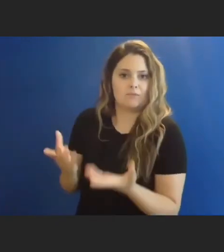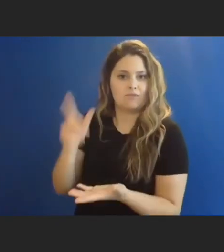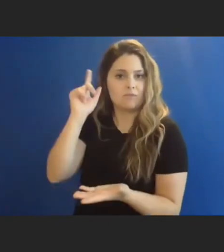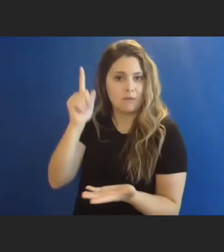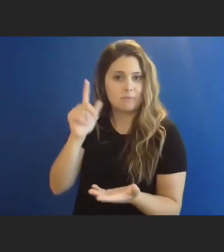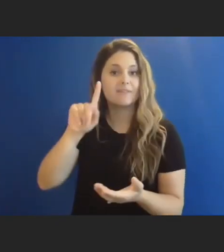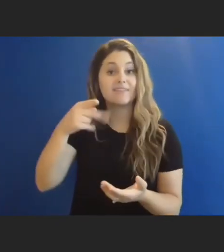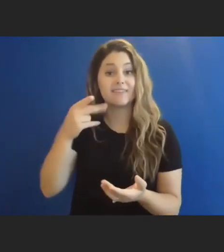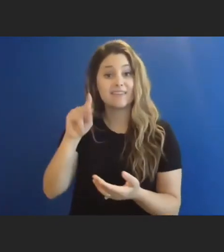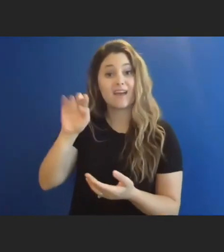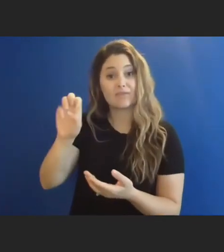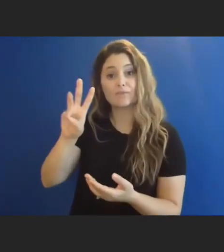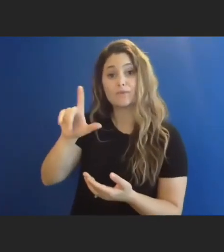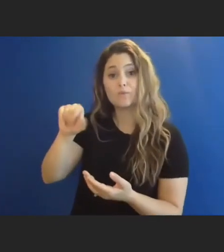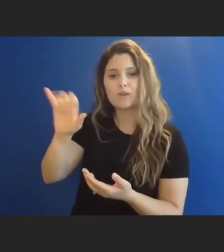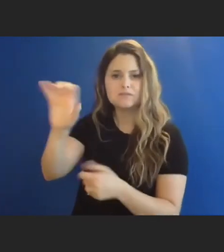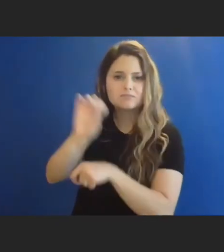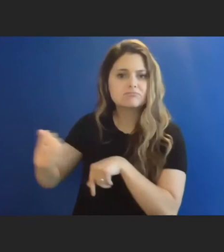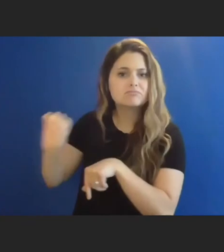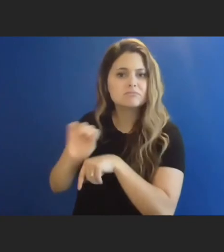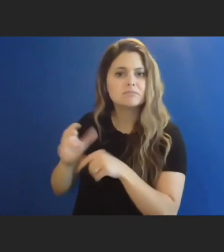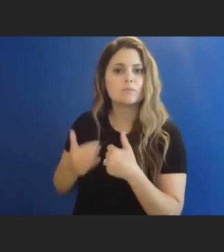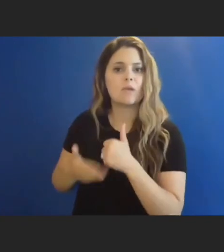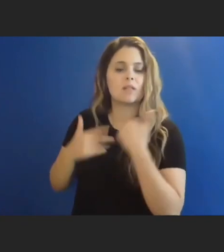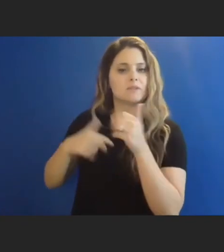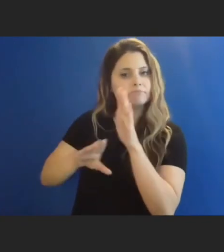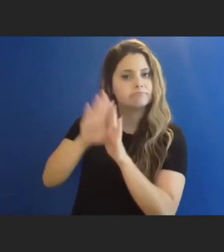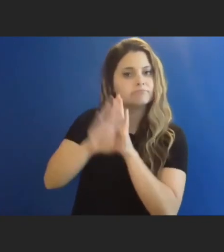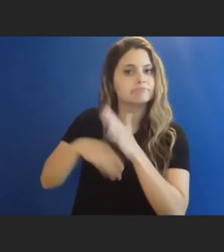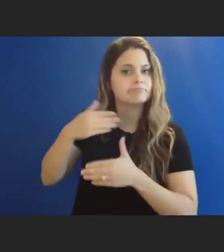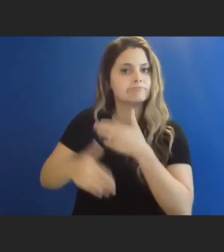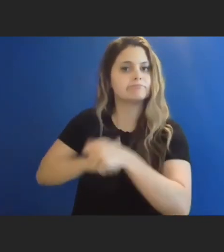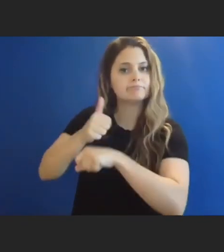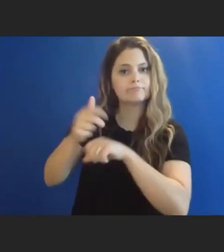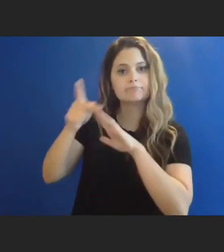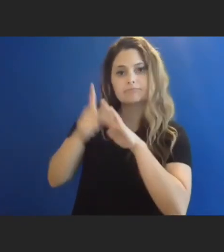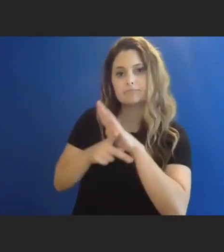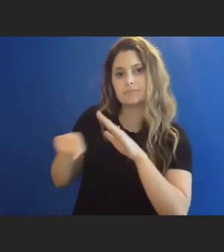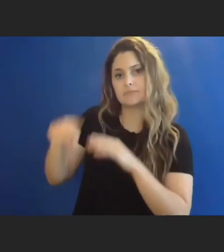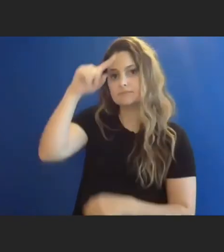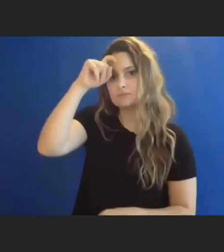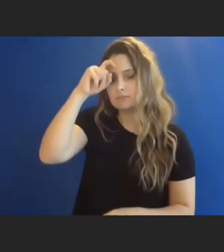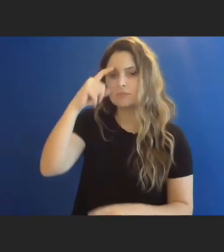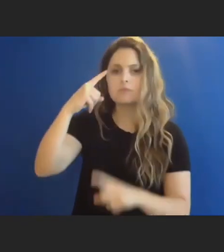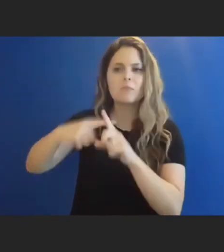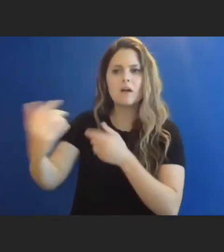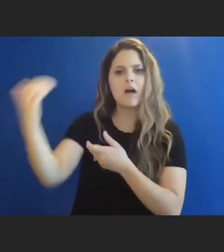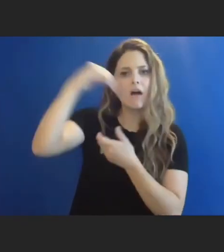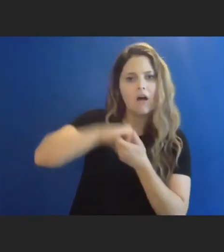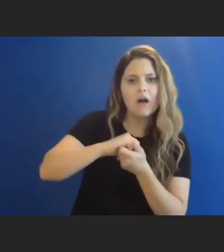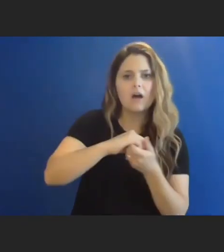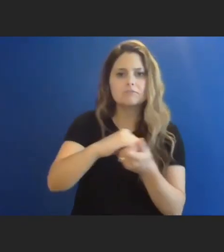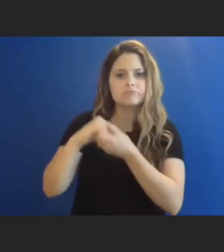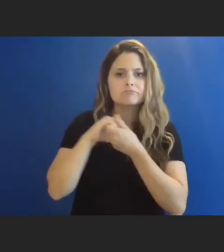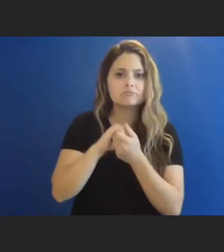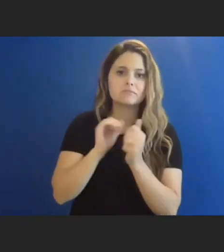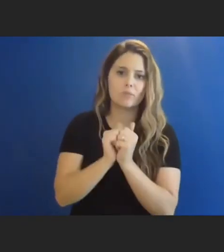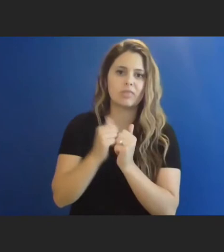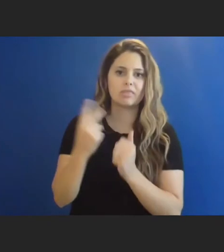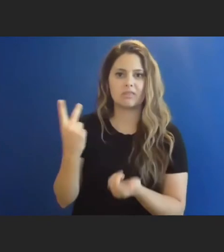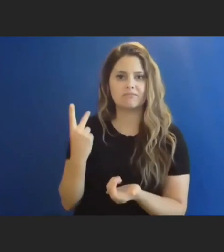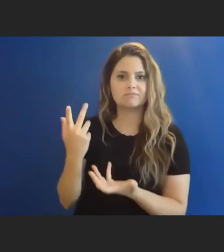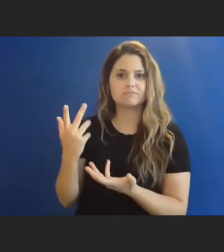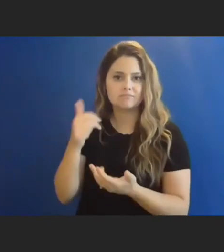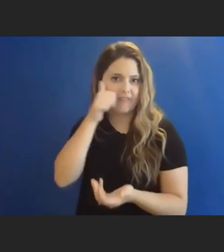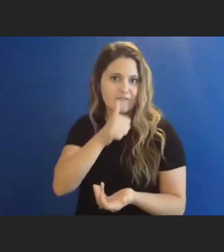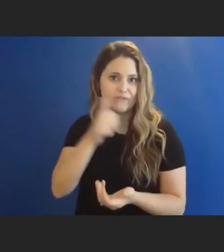and the work that she has done to help us develop our protocols over this summer, and the collaboration she is providing with us every